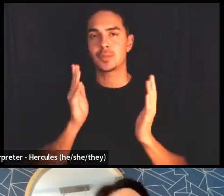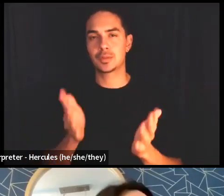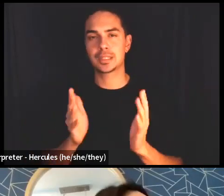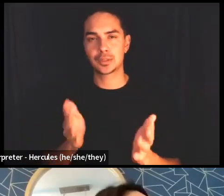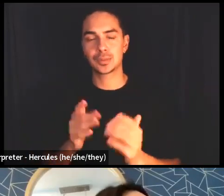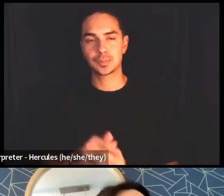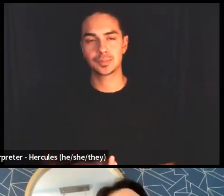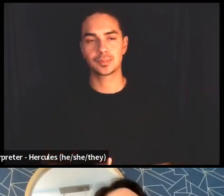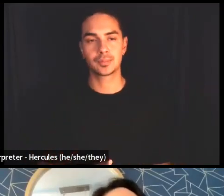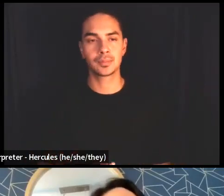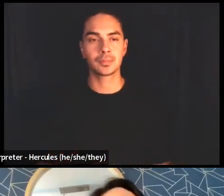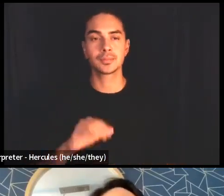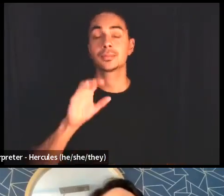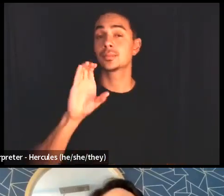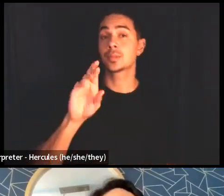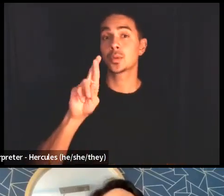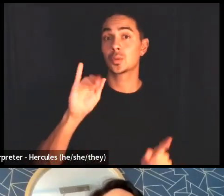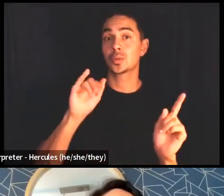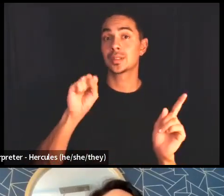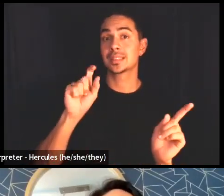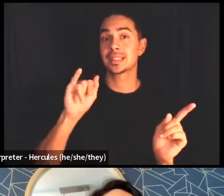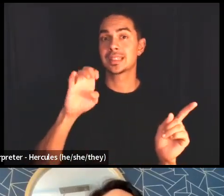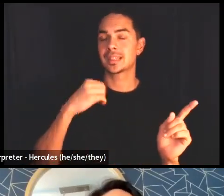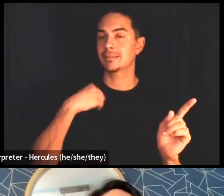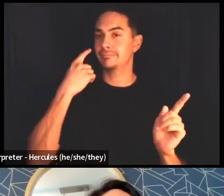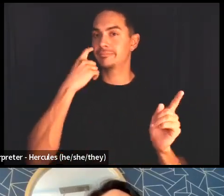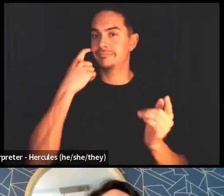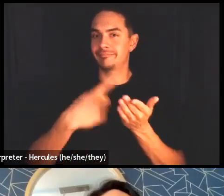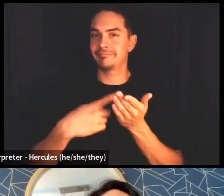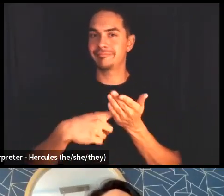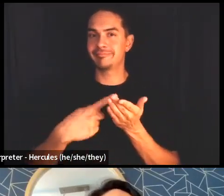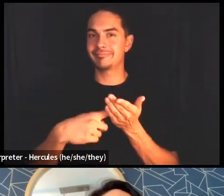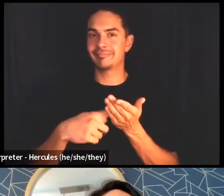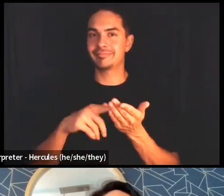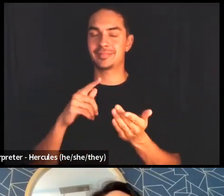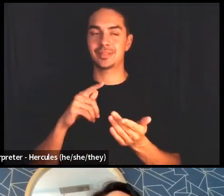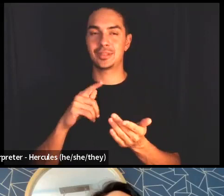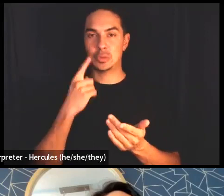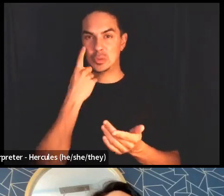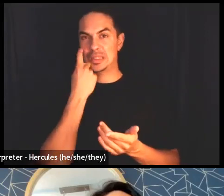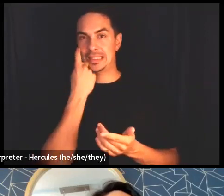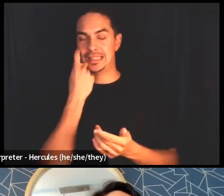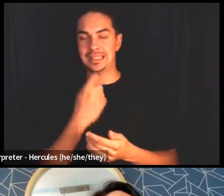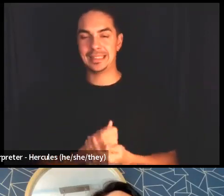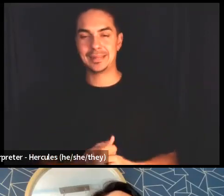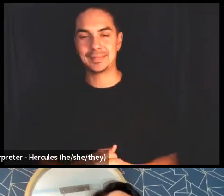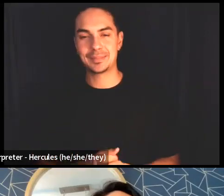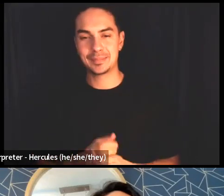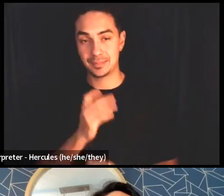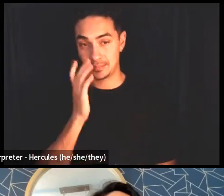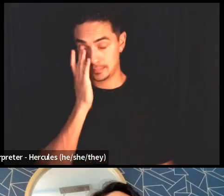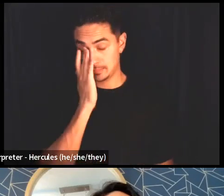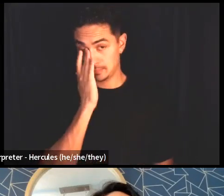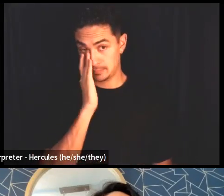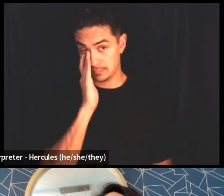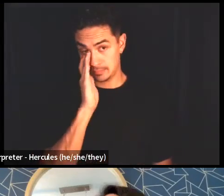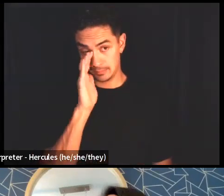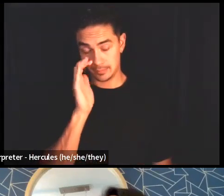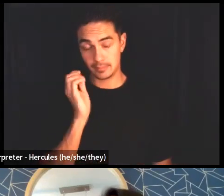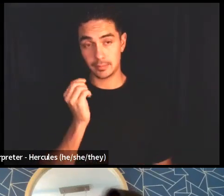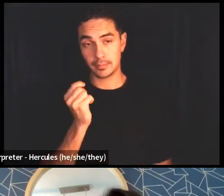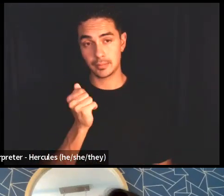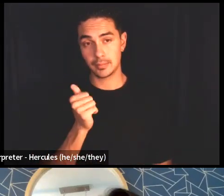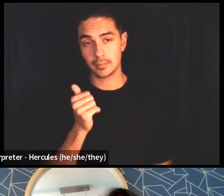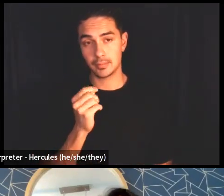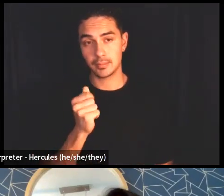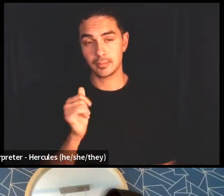this conversation on a call just previous to this one. So the conversation was about